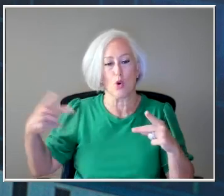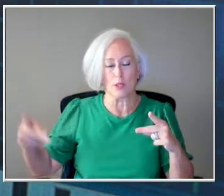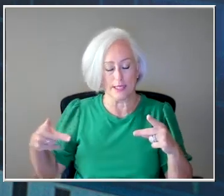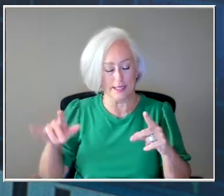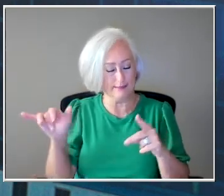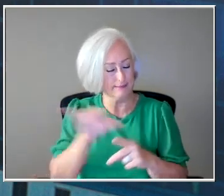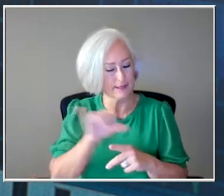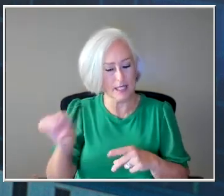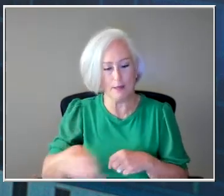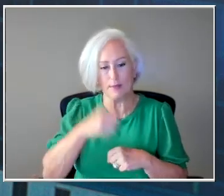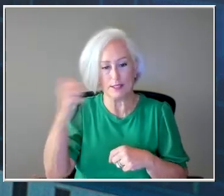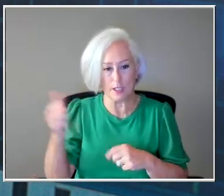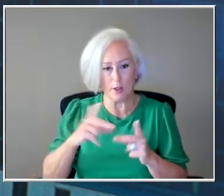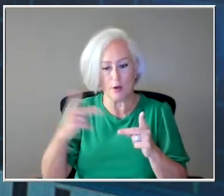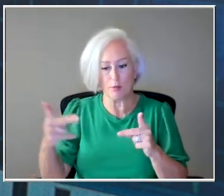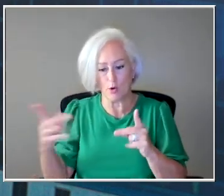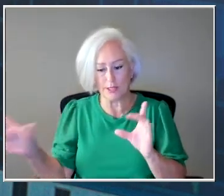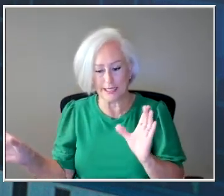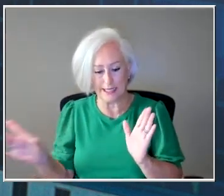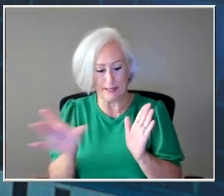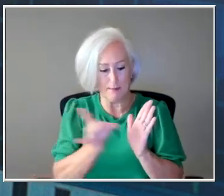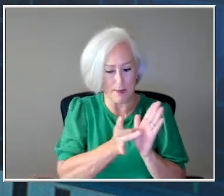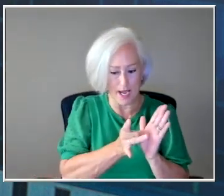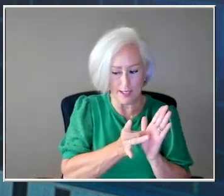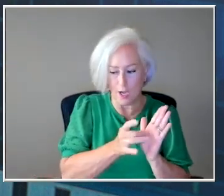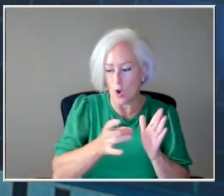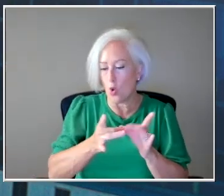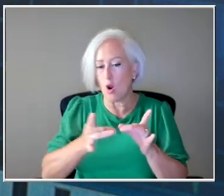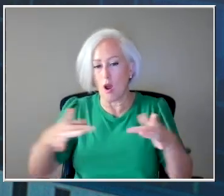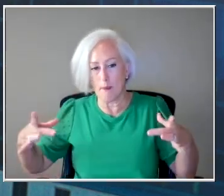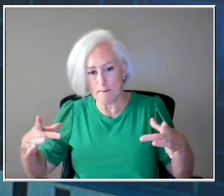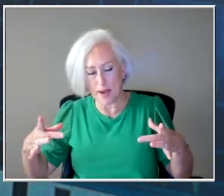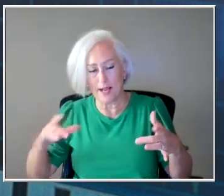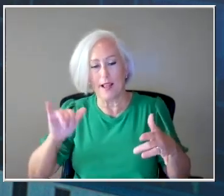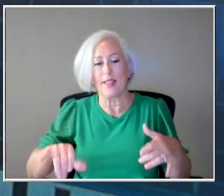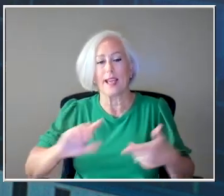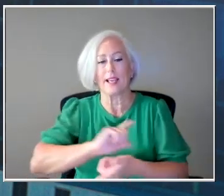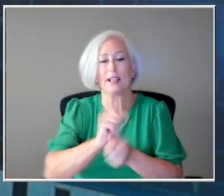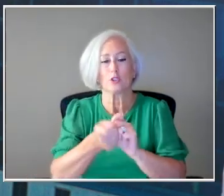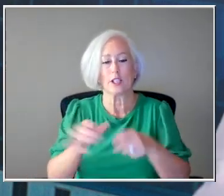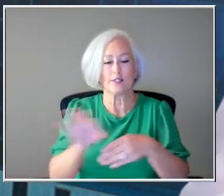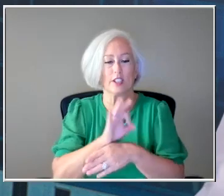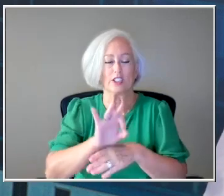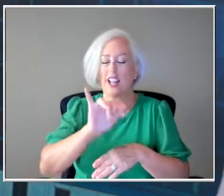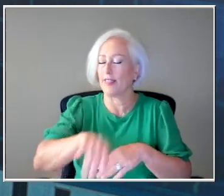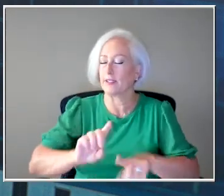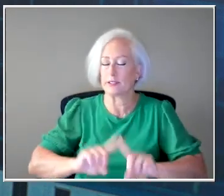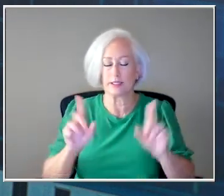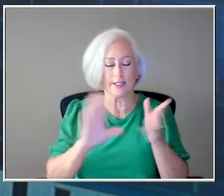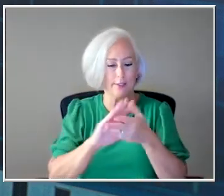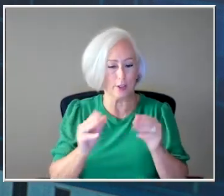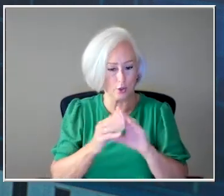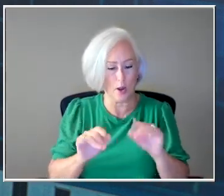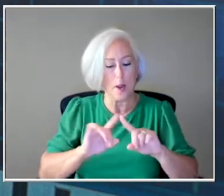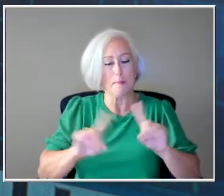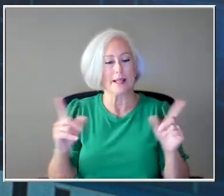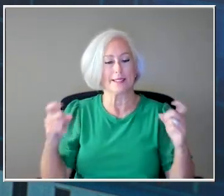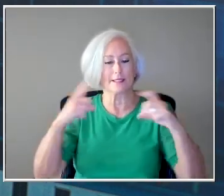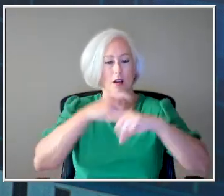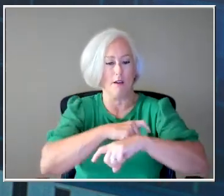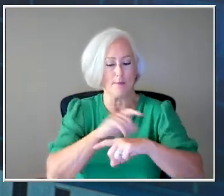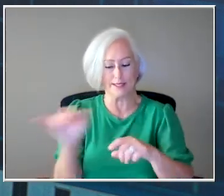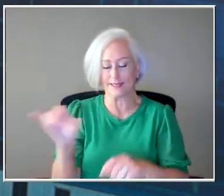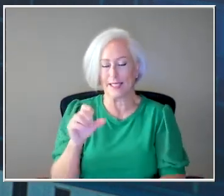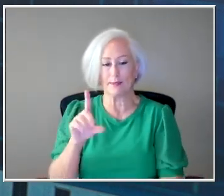binding, unbinding to it, which can change the so-called functionality, which is a whole different story. But it's a complex story, and as Dr. Lauer brought up, I think using